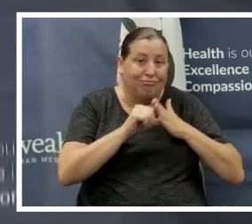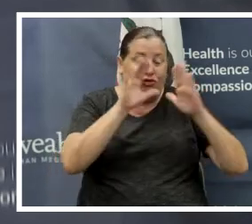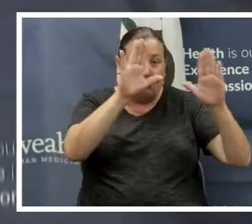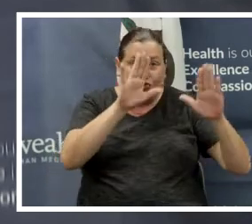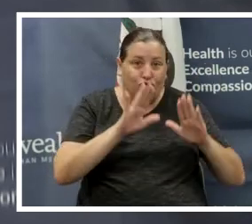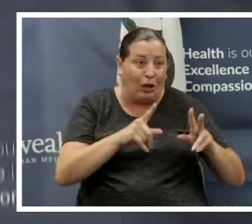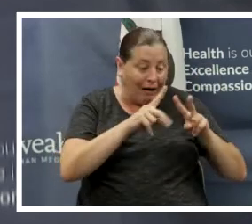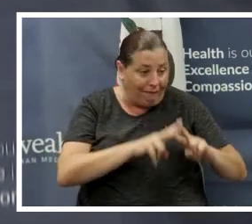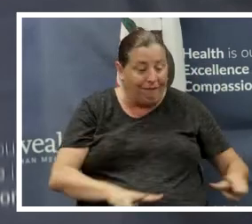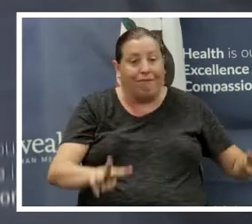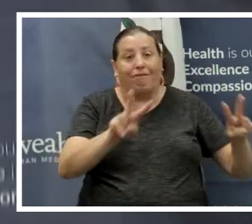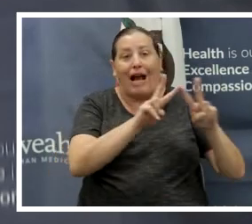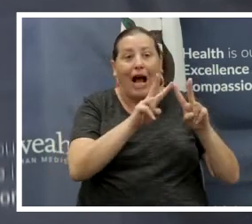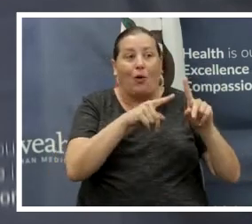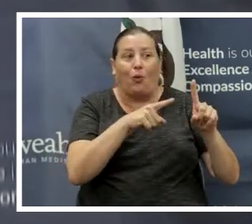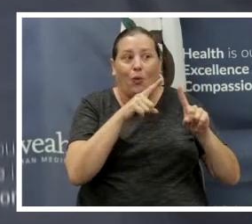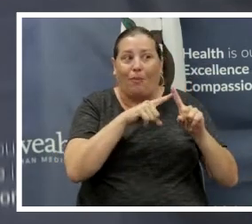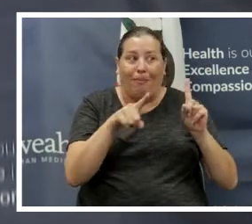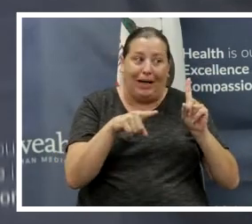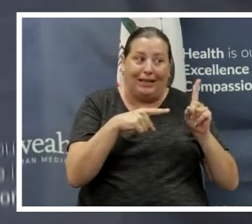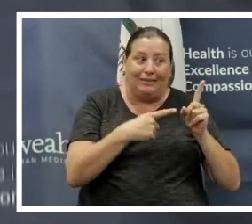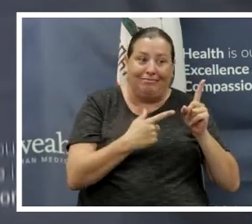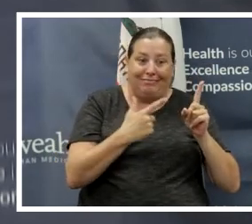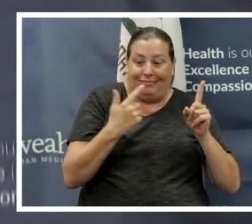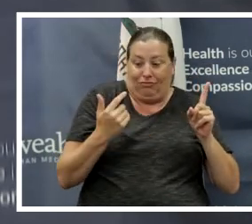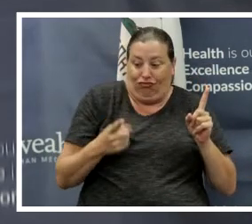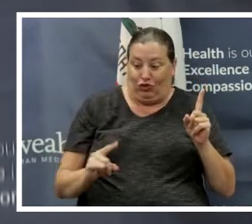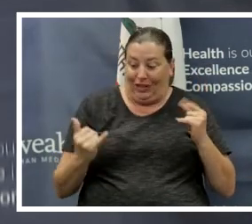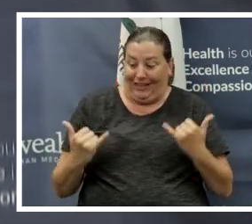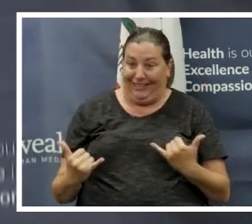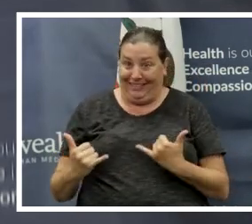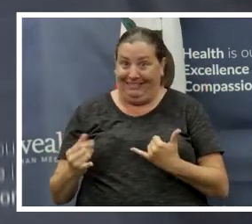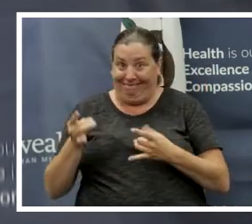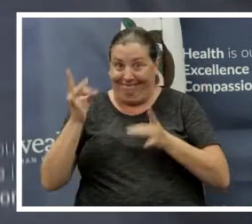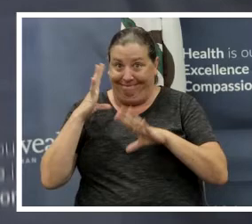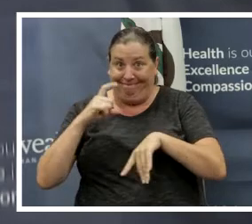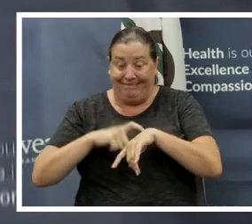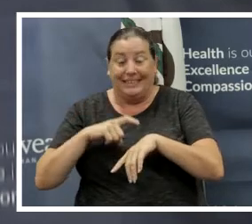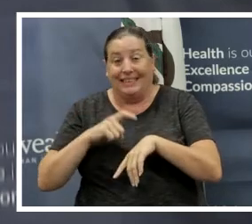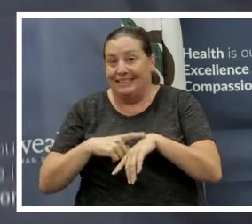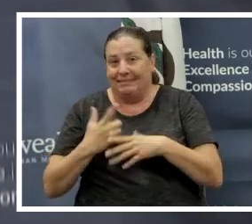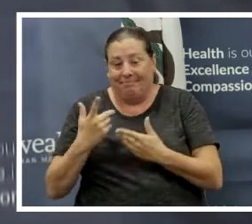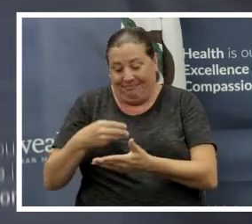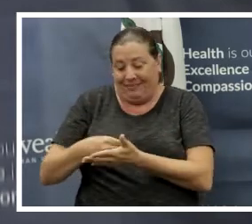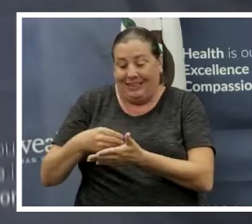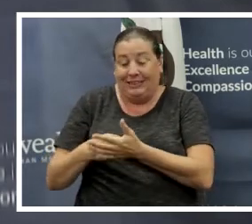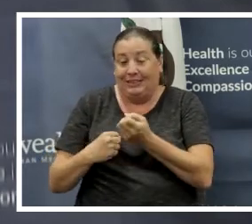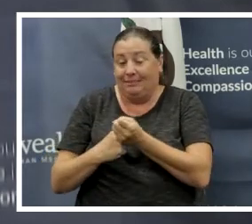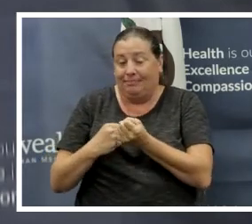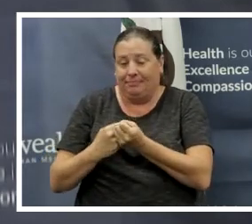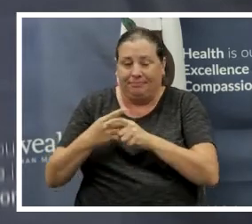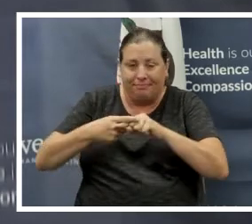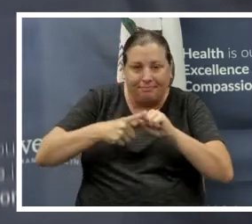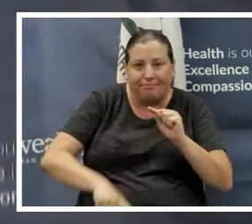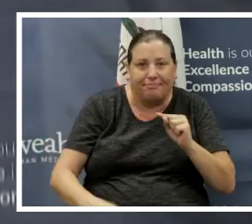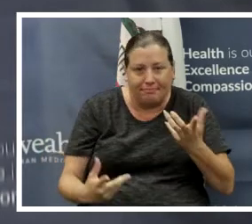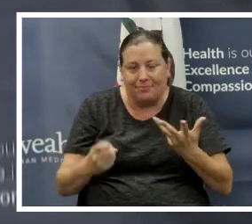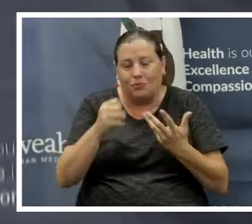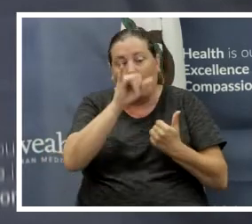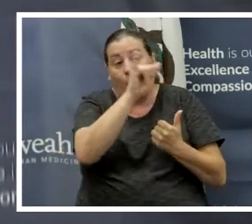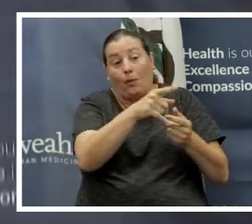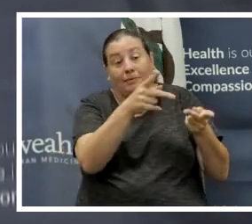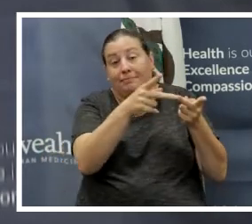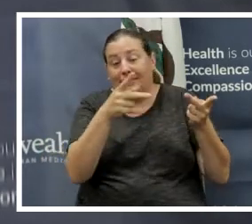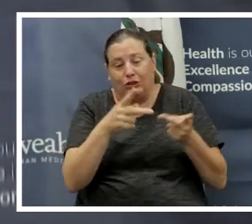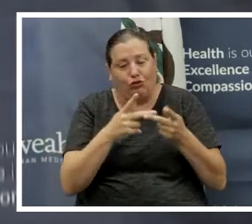provide value, but in these unprecedented times, we just couldn't financially support them. Mm-hmm. So those positions have